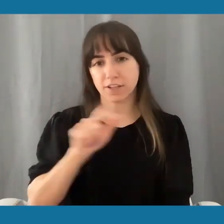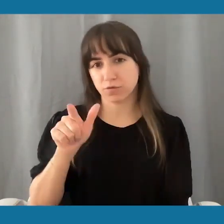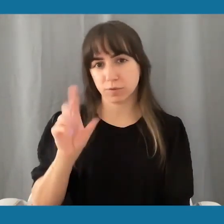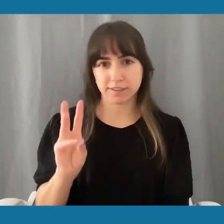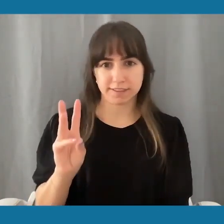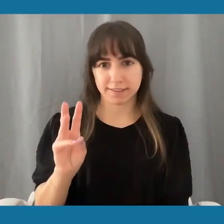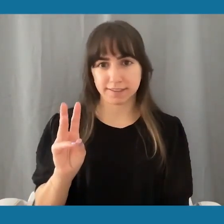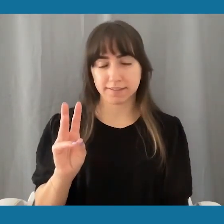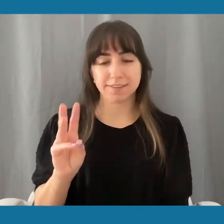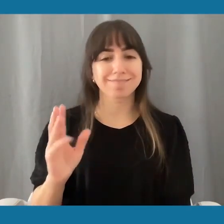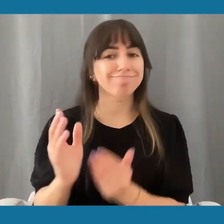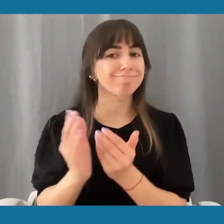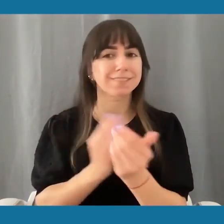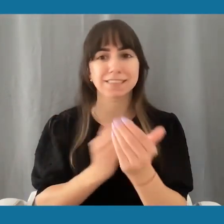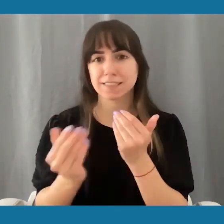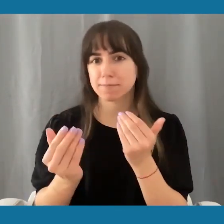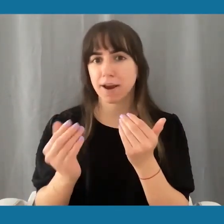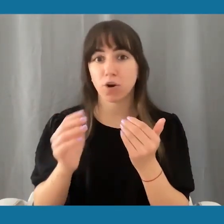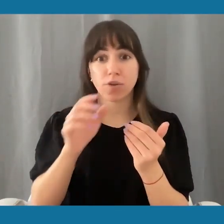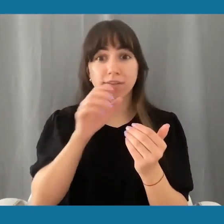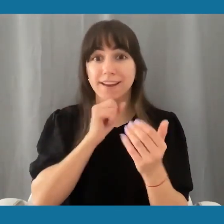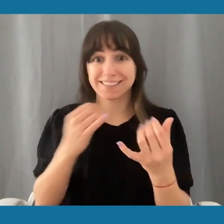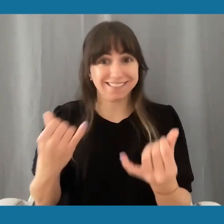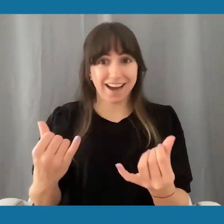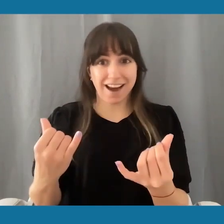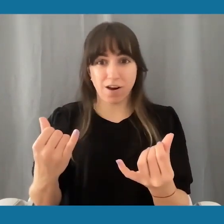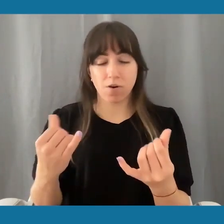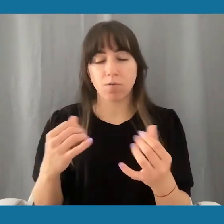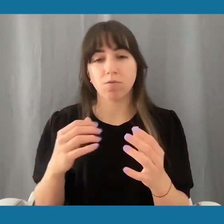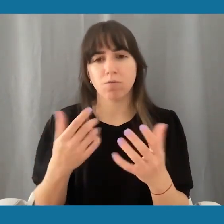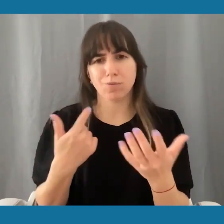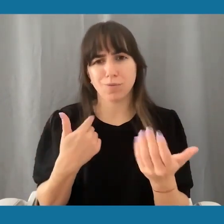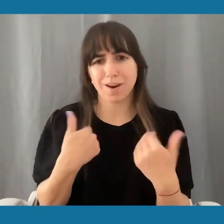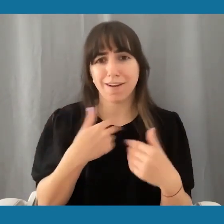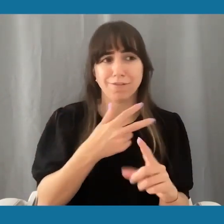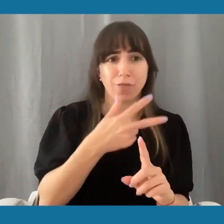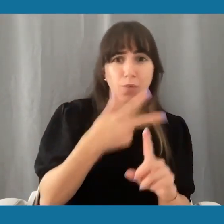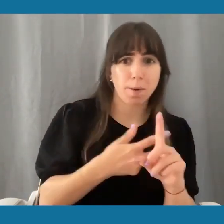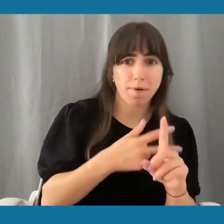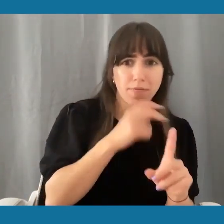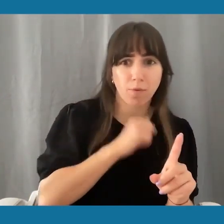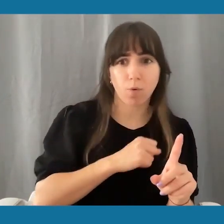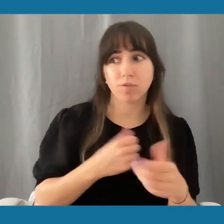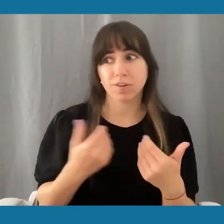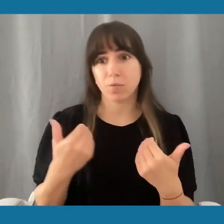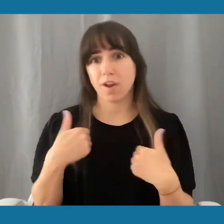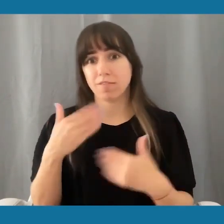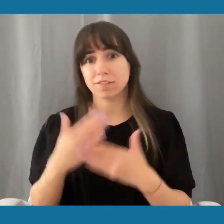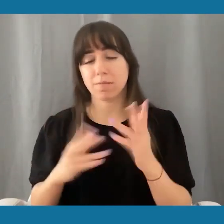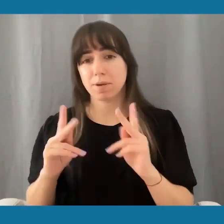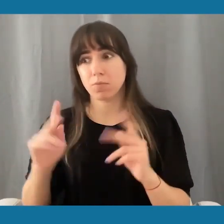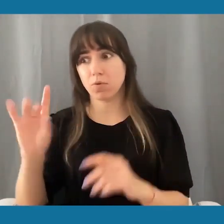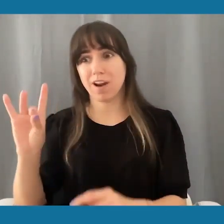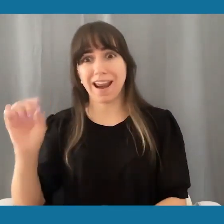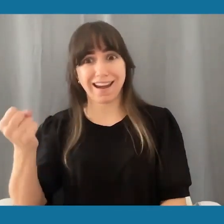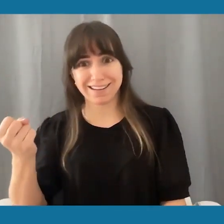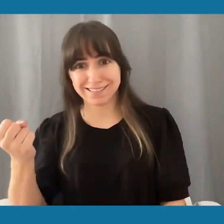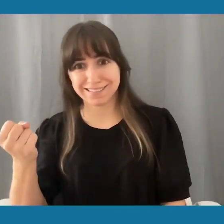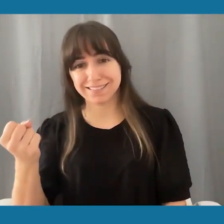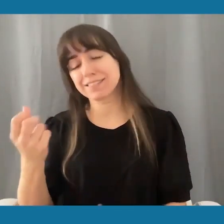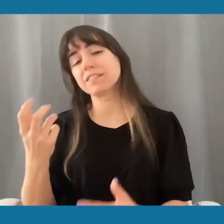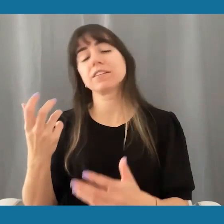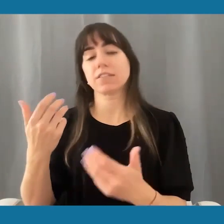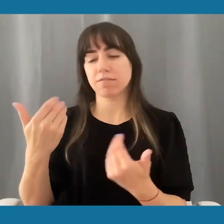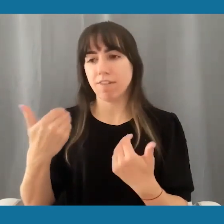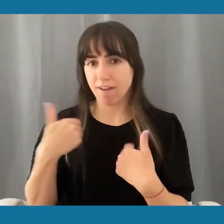now. We have a 3-month-old in the program, and we have individuals in their 80s that have an ABLE account. Important note to make